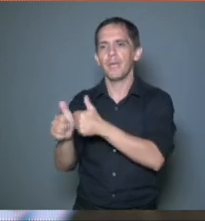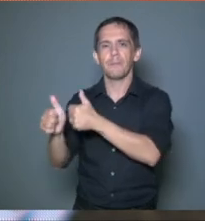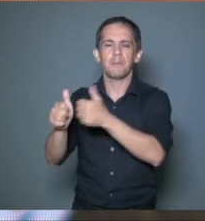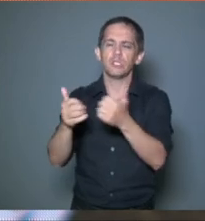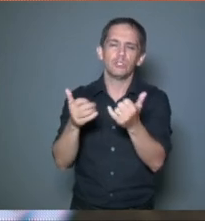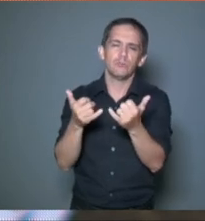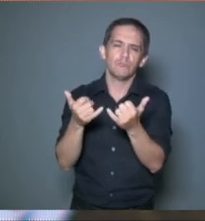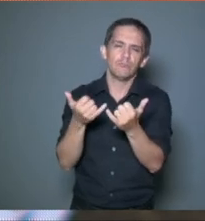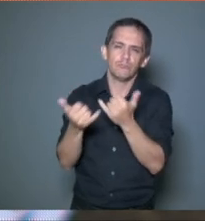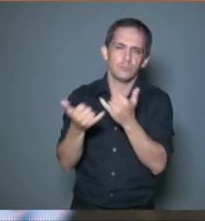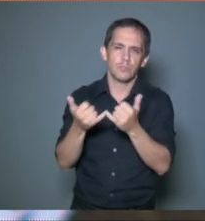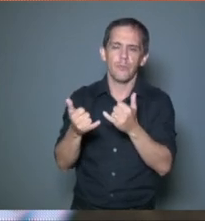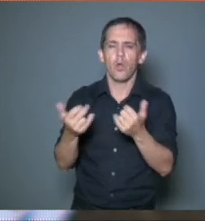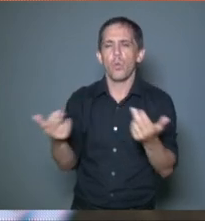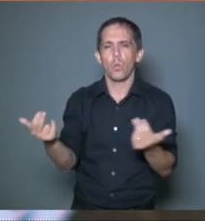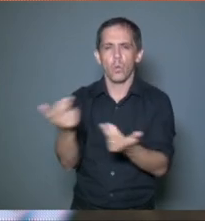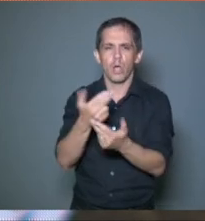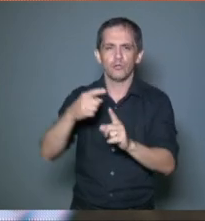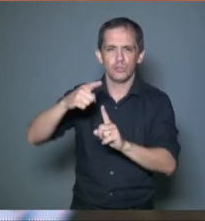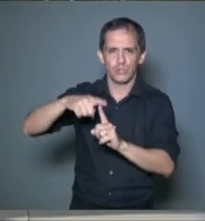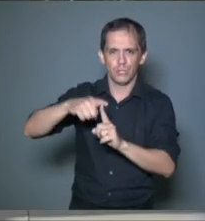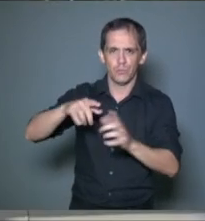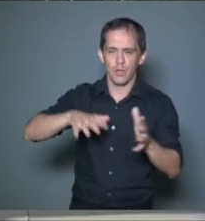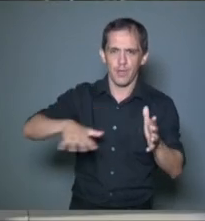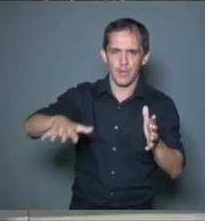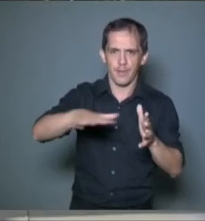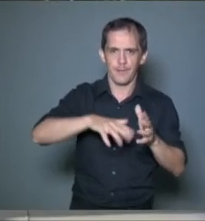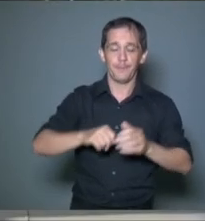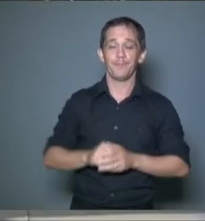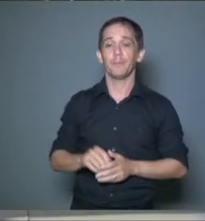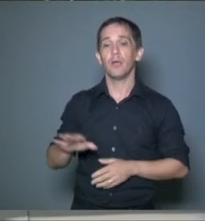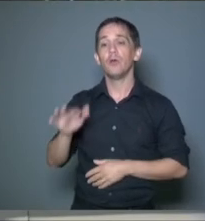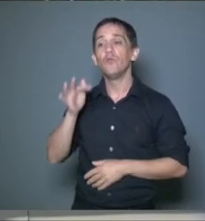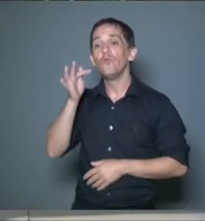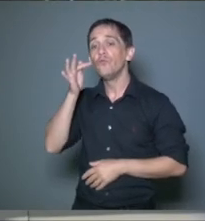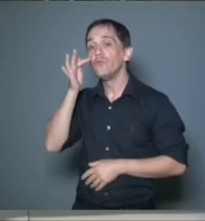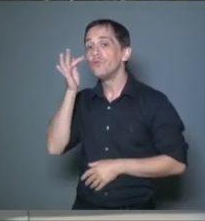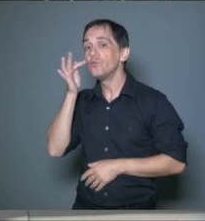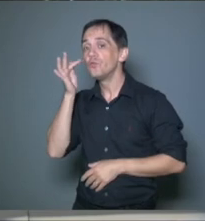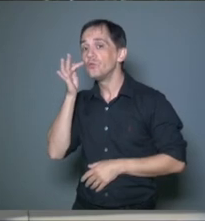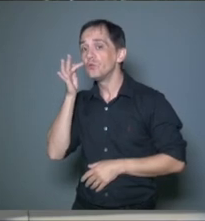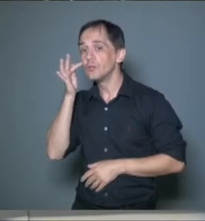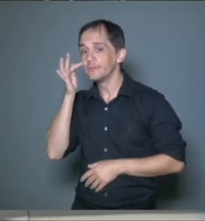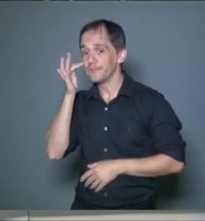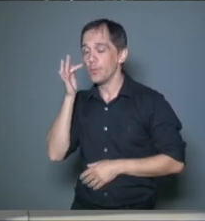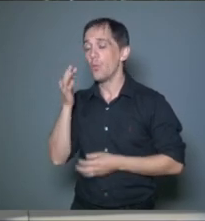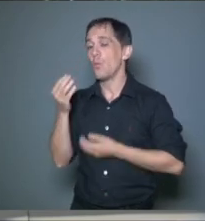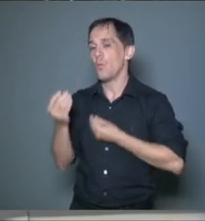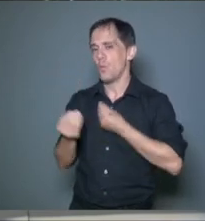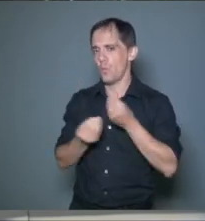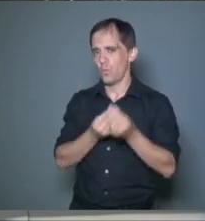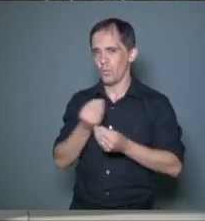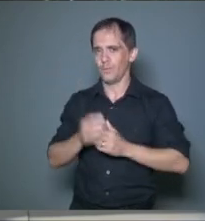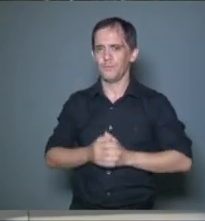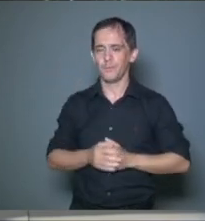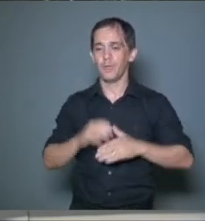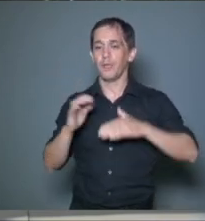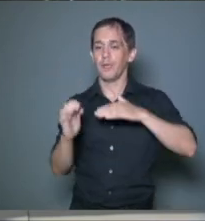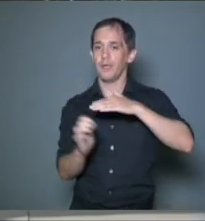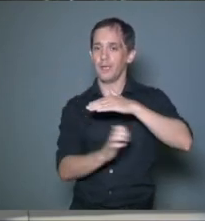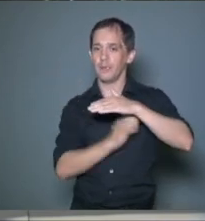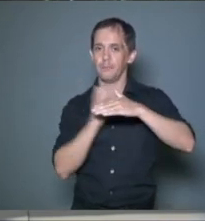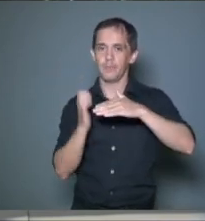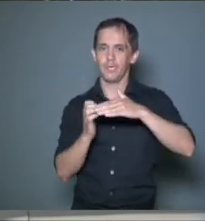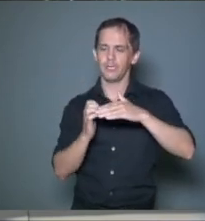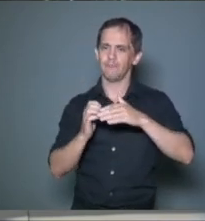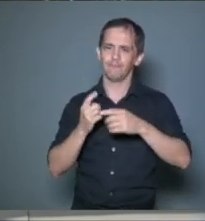geographies. As for fruit, or fruits rather, the company has